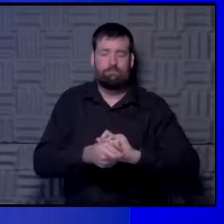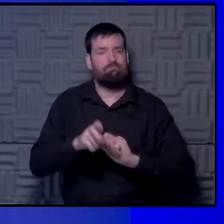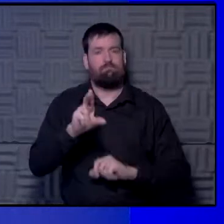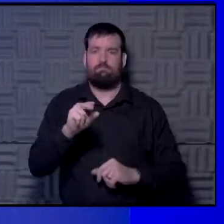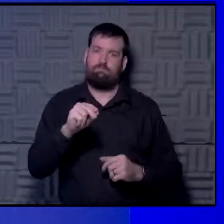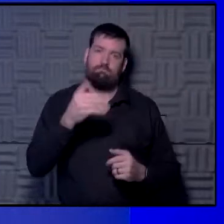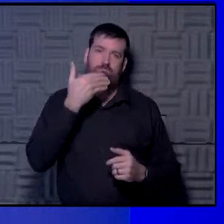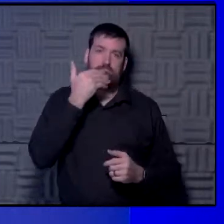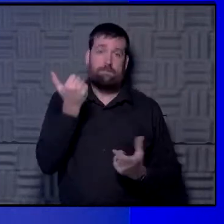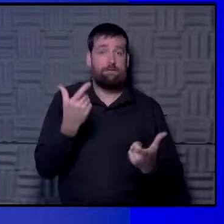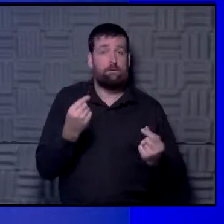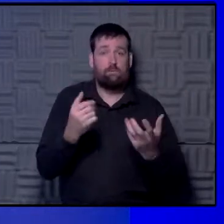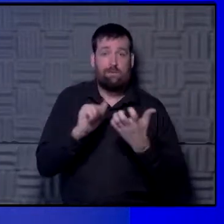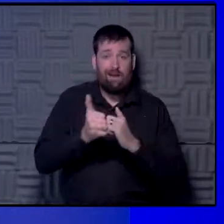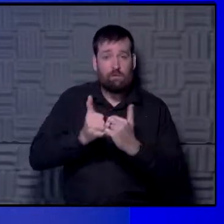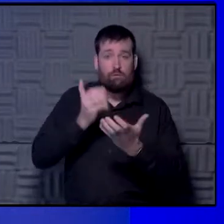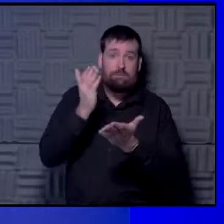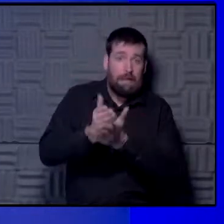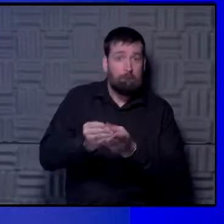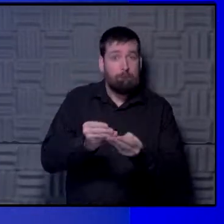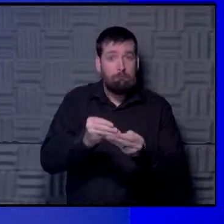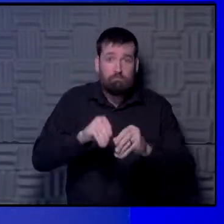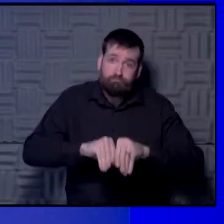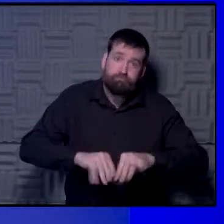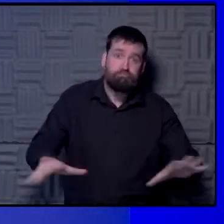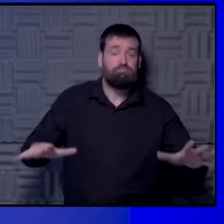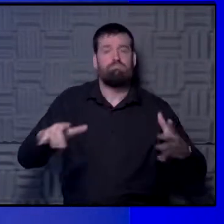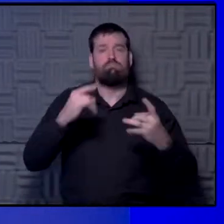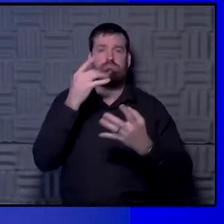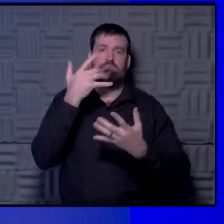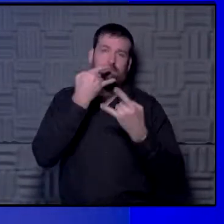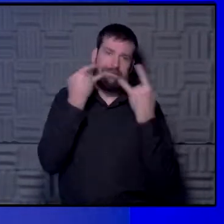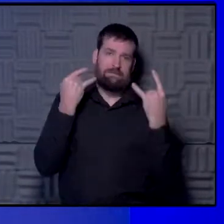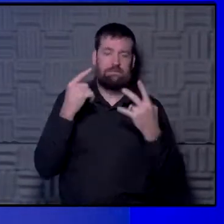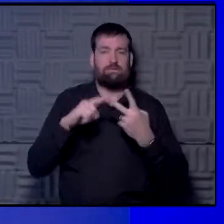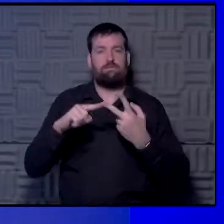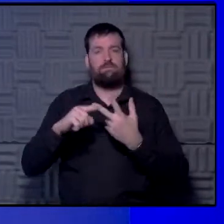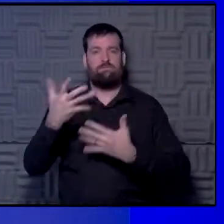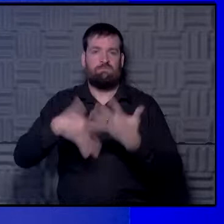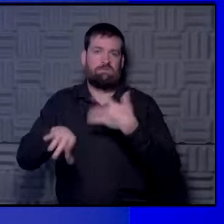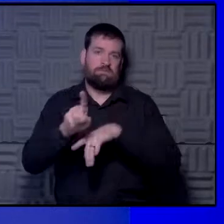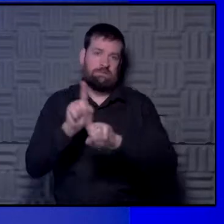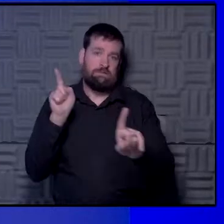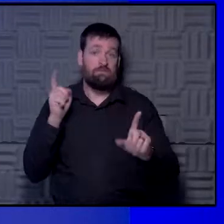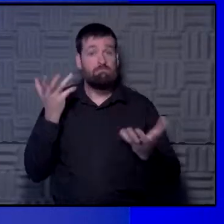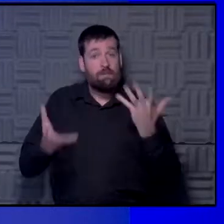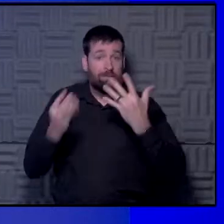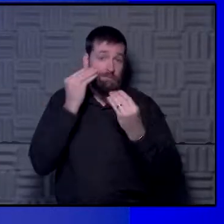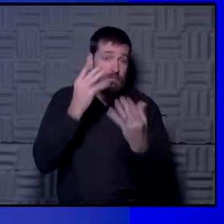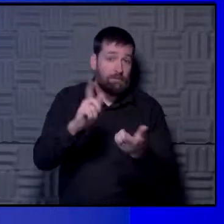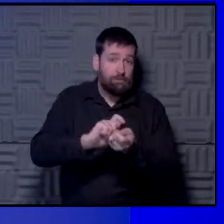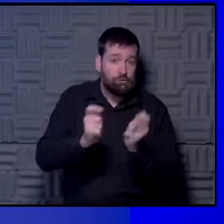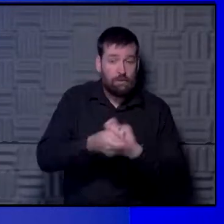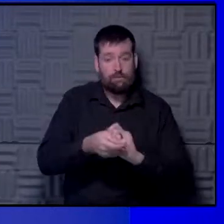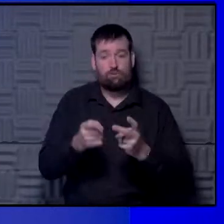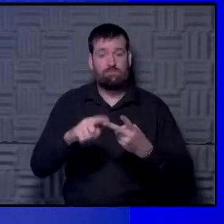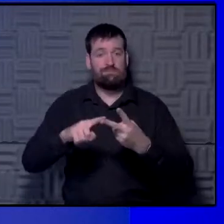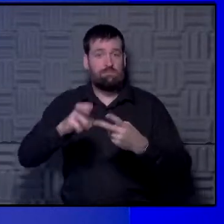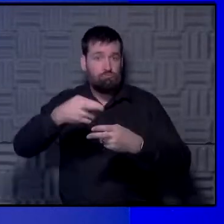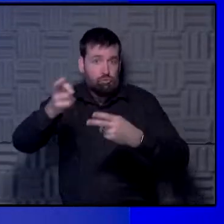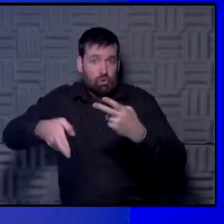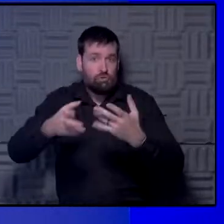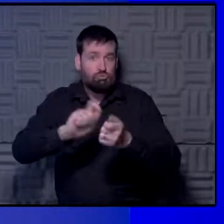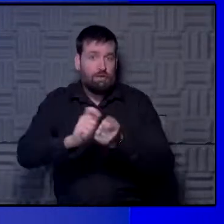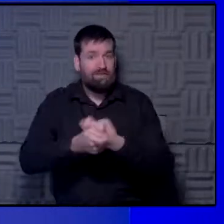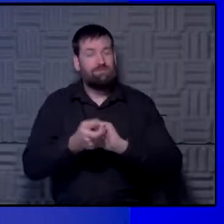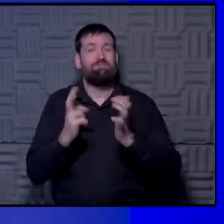best way to stop the spread of the disease is going to be masking and distancing. Now, that data may change, and the conclusions may change, and so our guidance